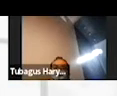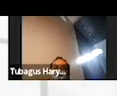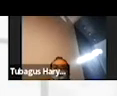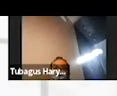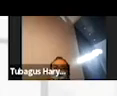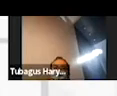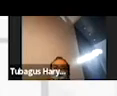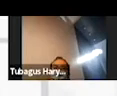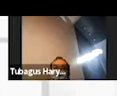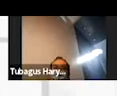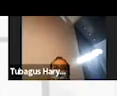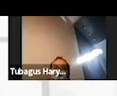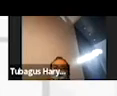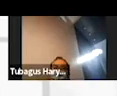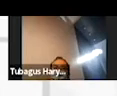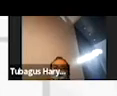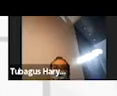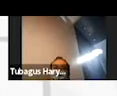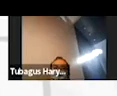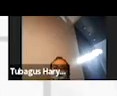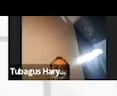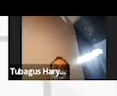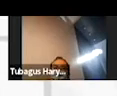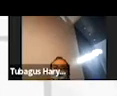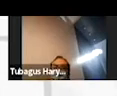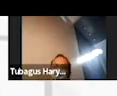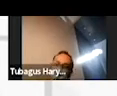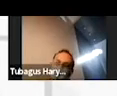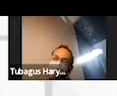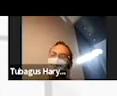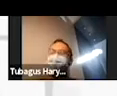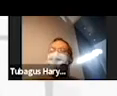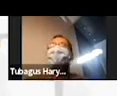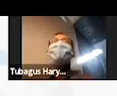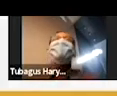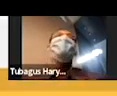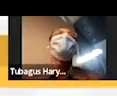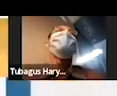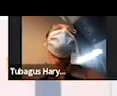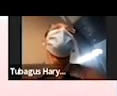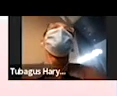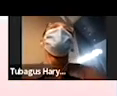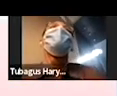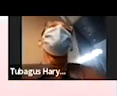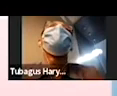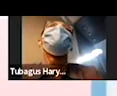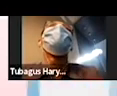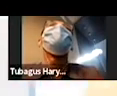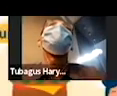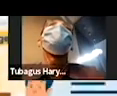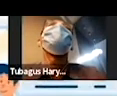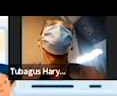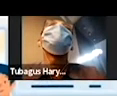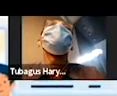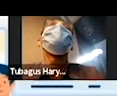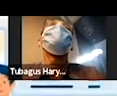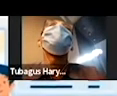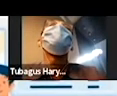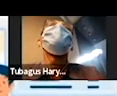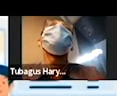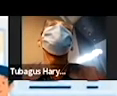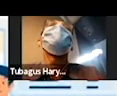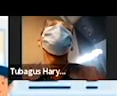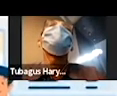Happy Days mens play an important role in everyday life a-teen formas sebab karet